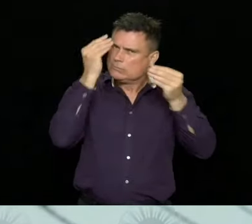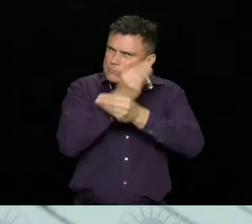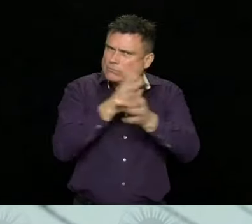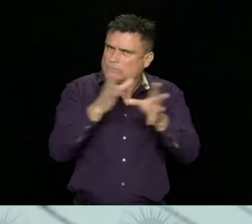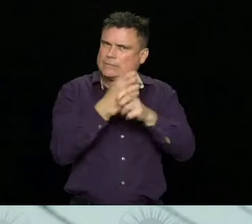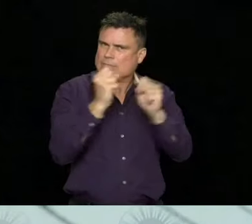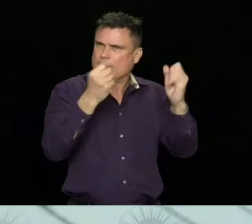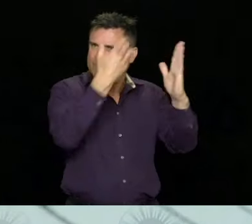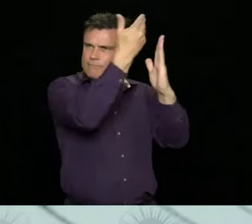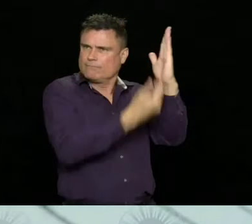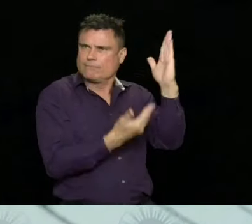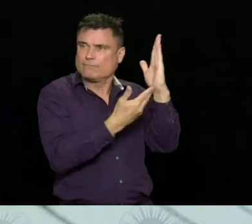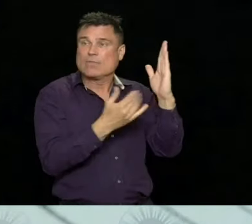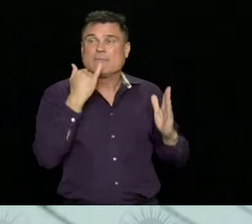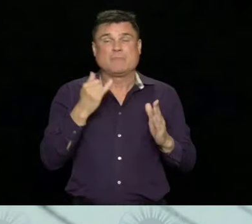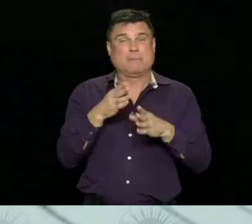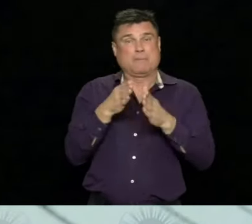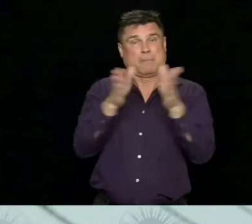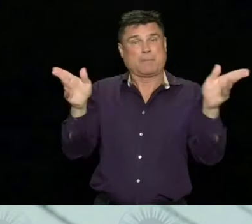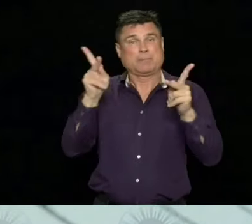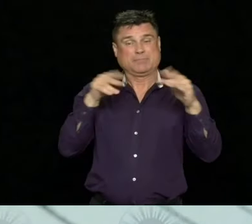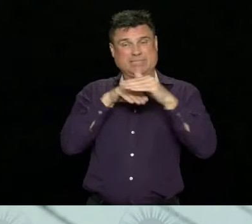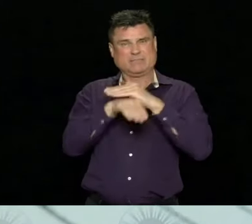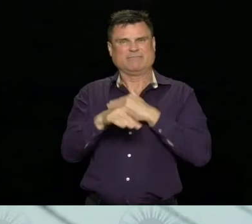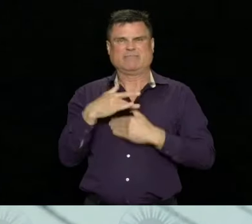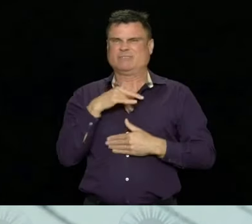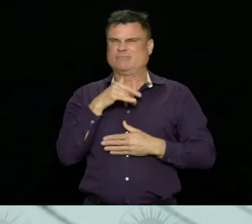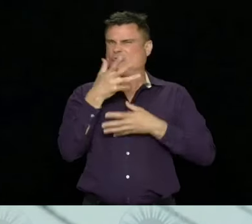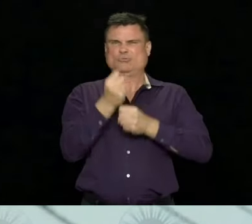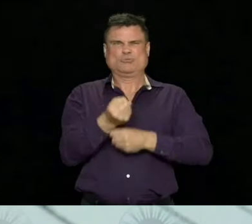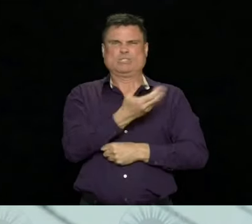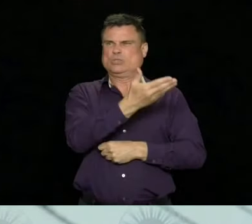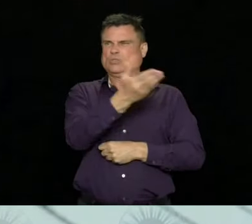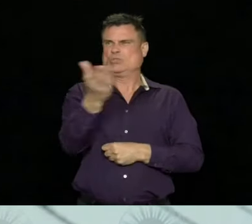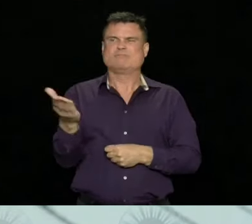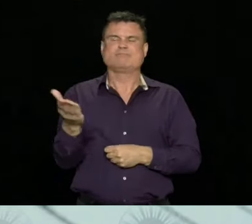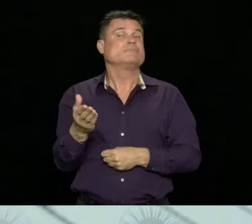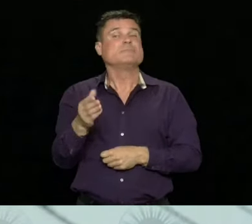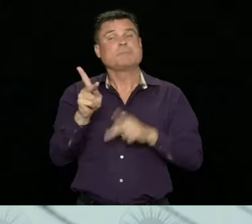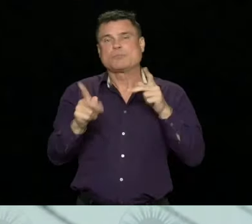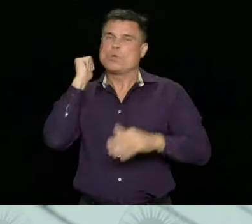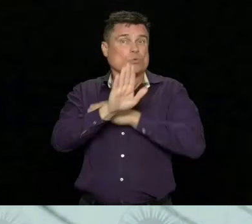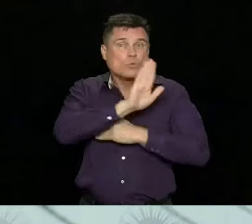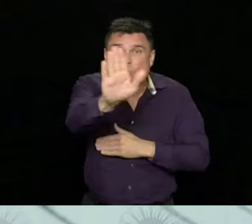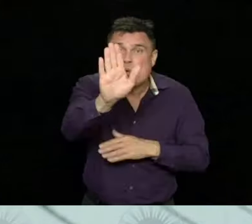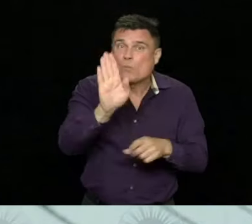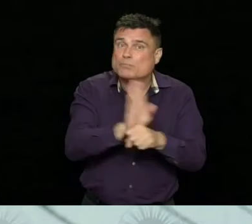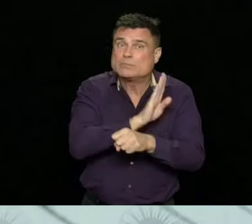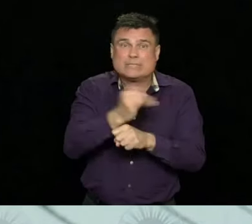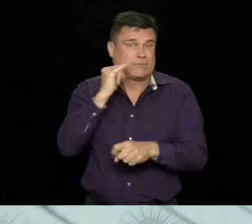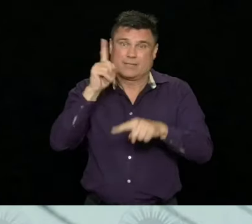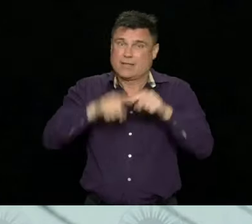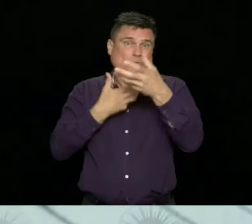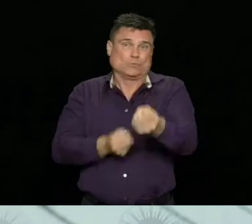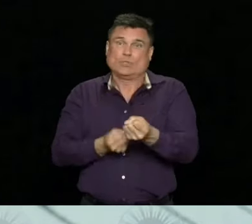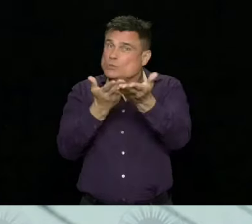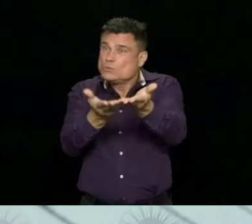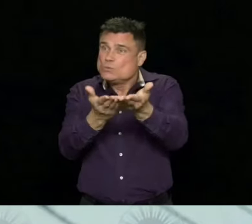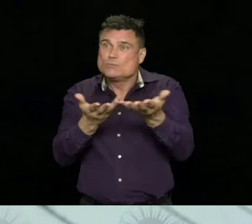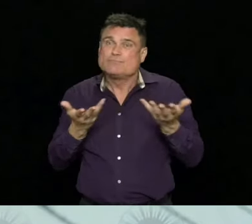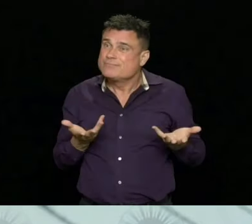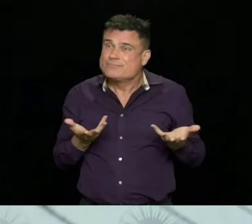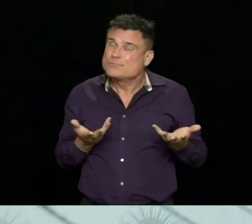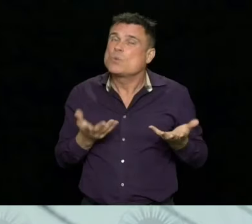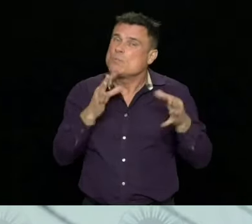are going to come into those businesses, the business will continue to suffer. And we don't want to be in that situation. So we want to win the confidence and trust